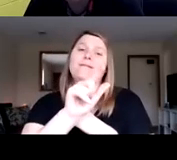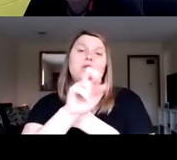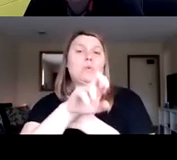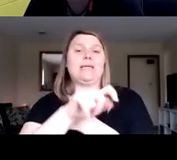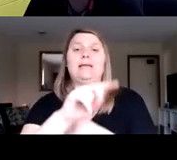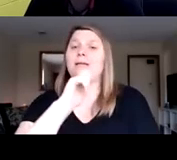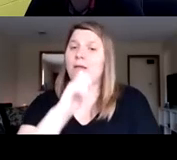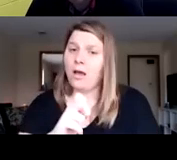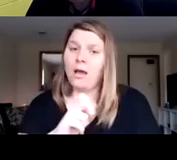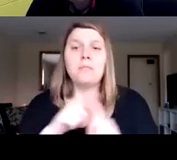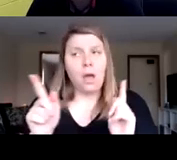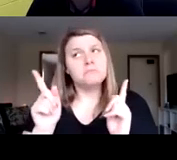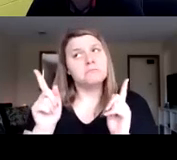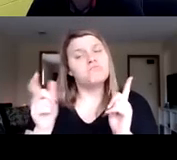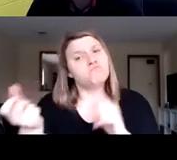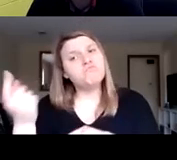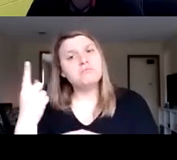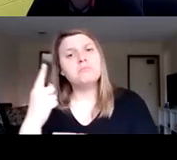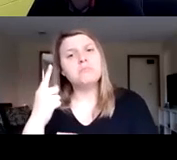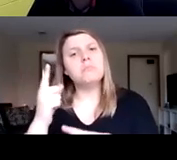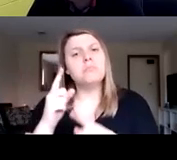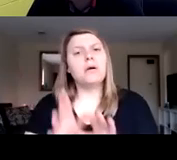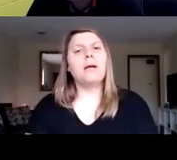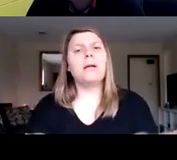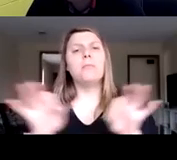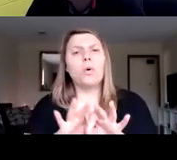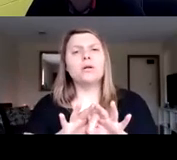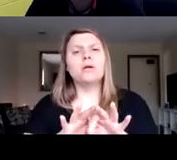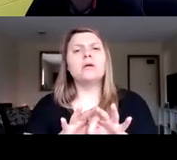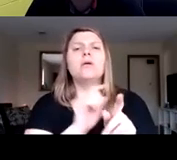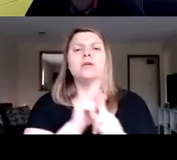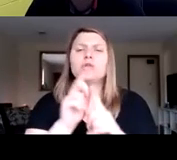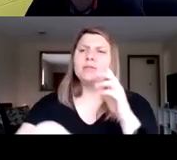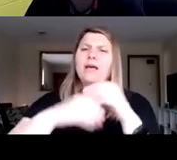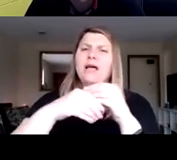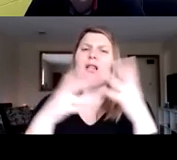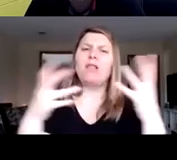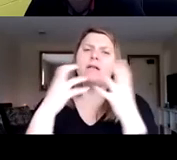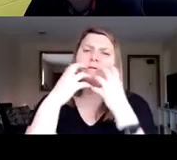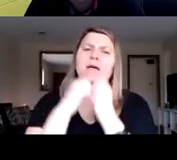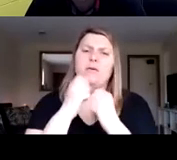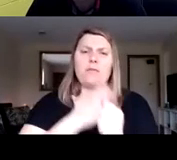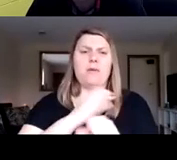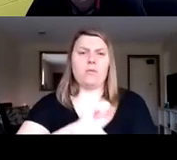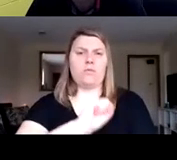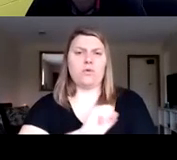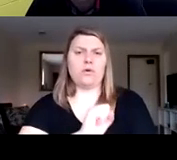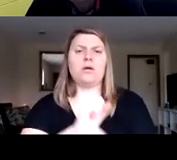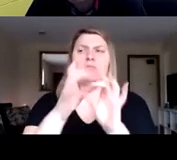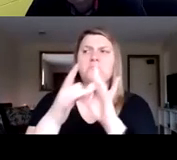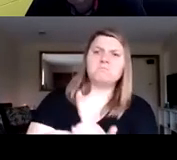but that's been an important thing, and it's added a lot of value into my own practice, being able to